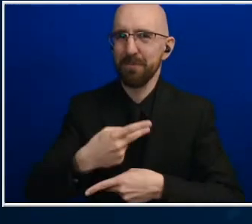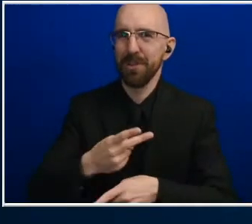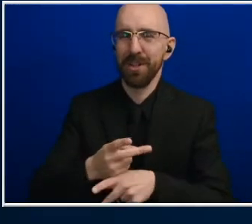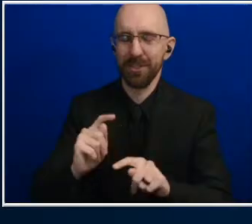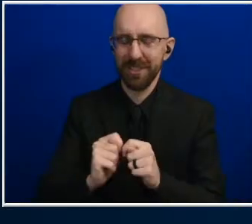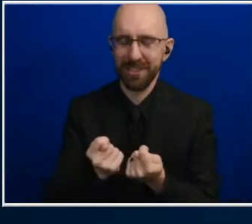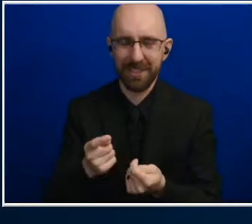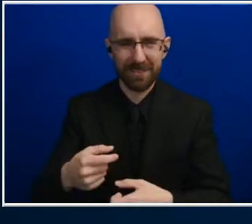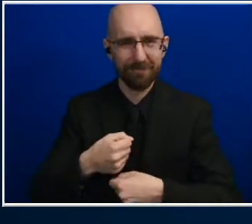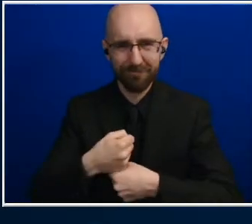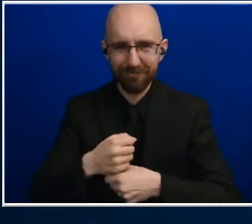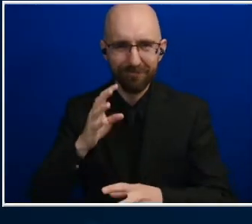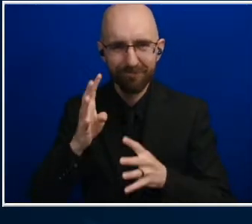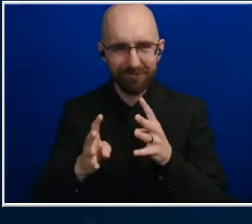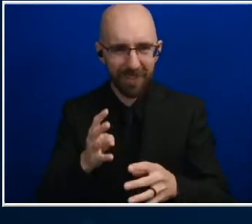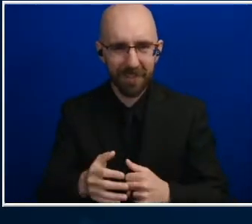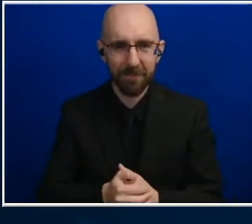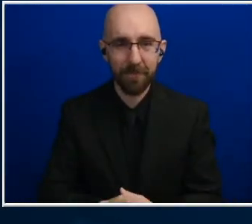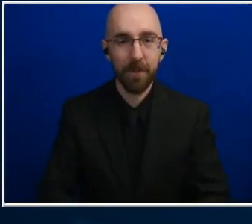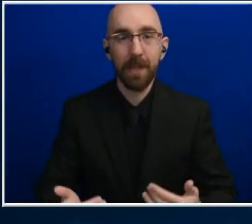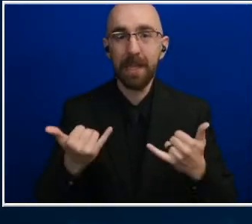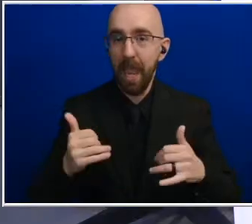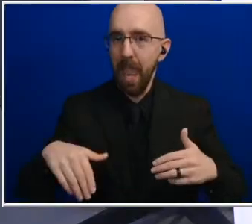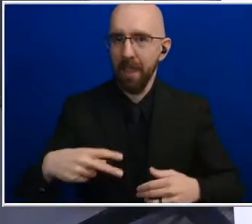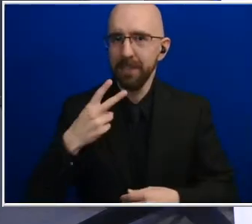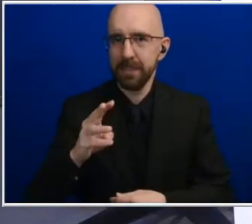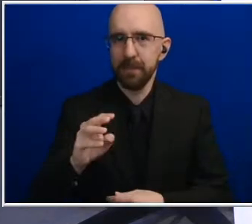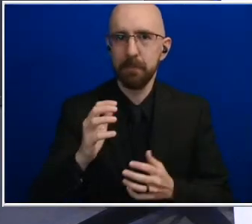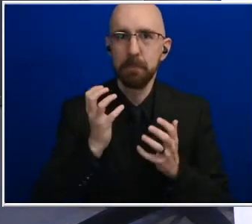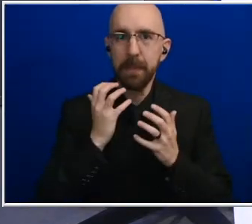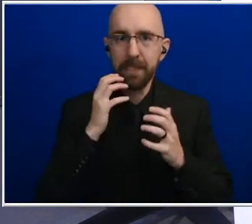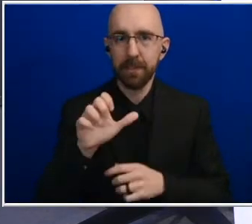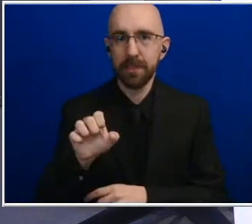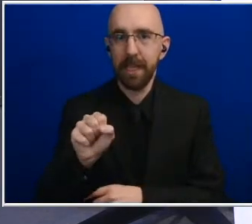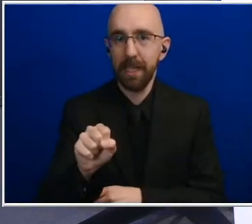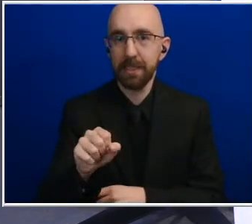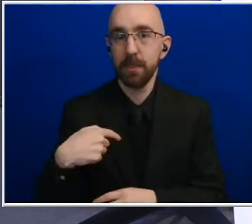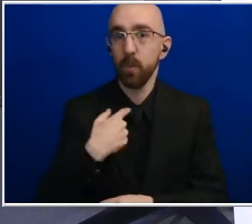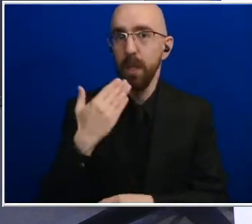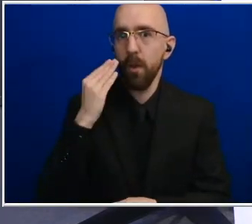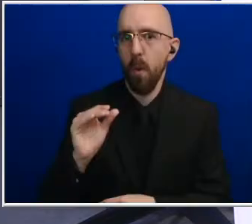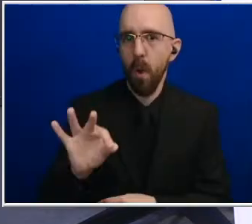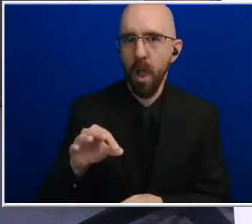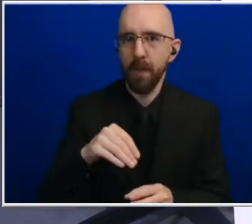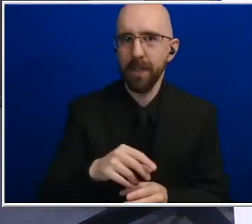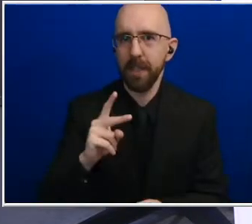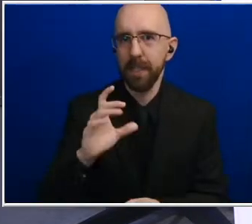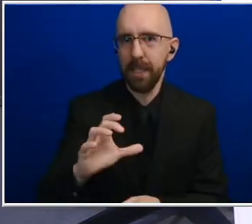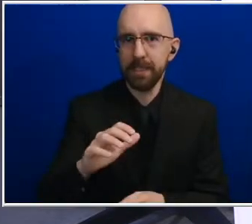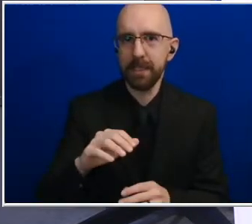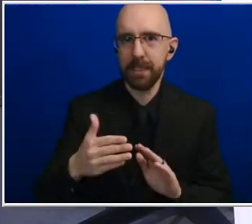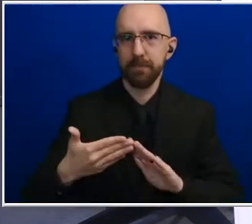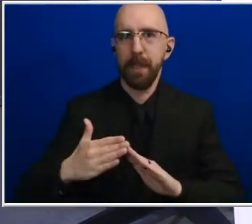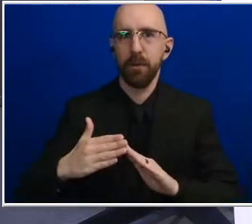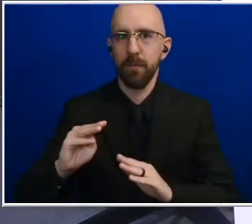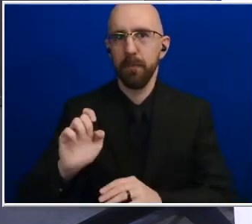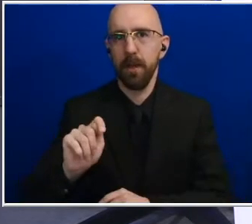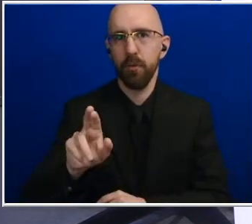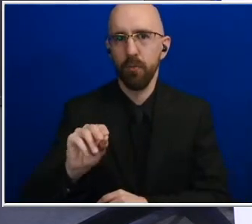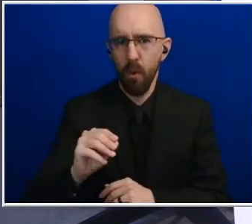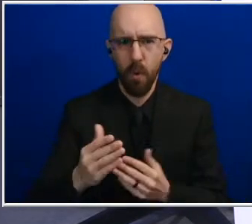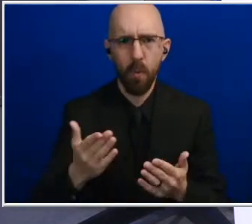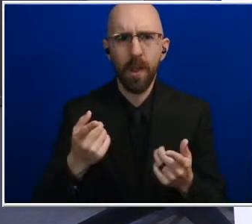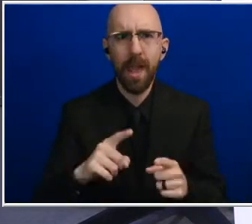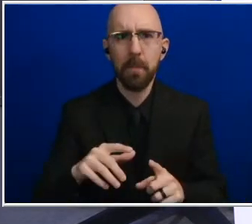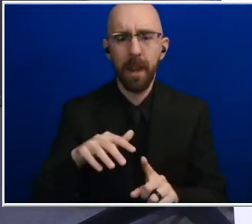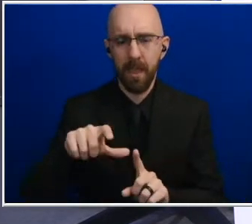we have not seen a measles case that we know of in the Kansas City metro. What's happening outside the metro?